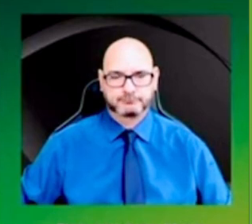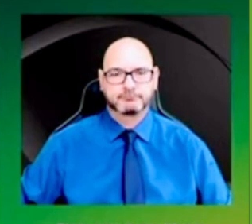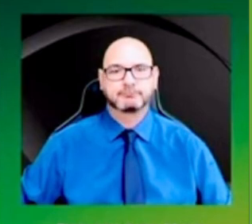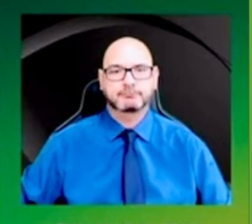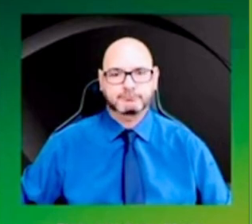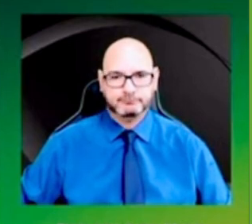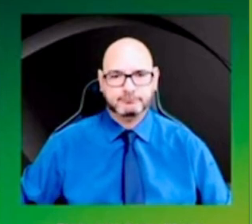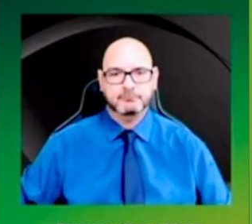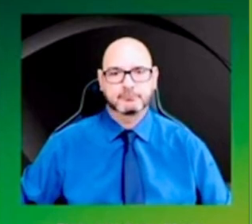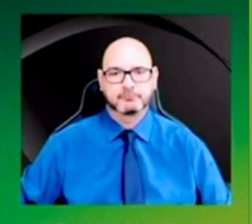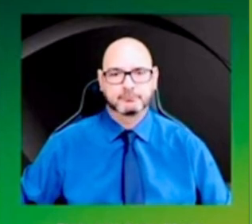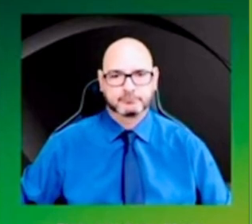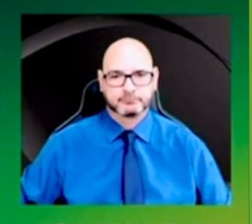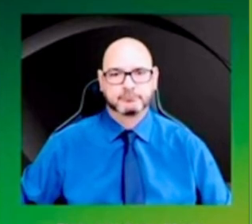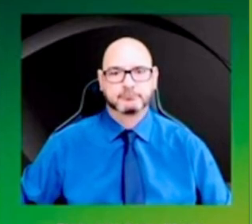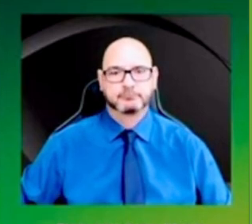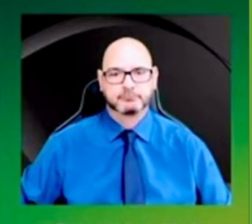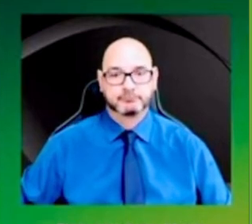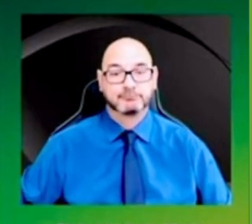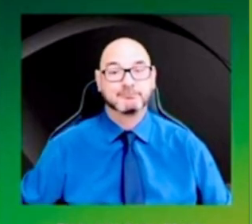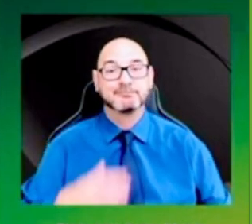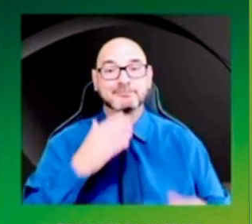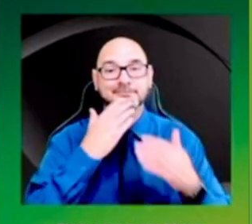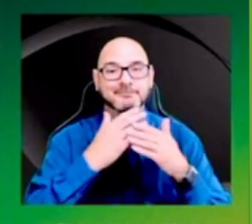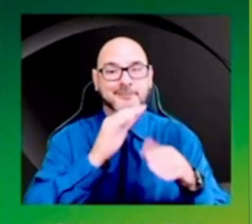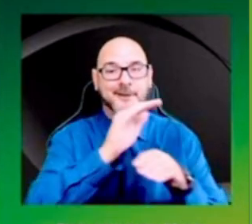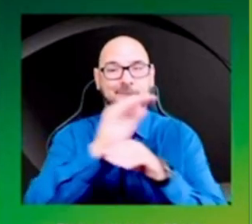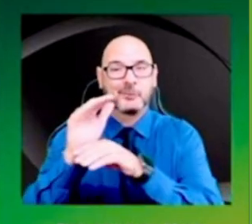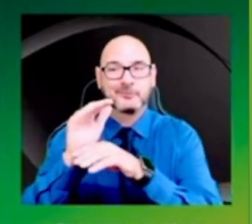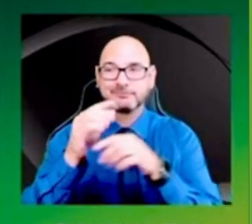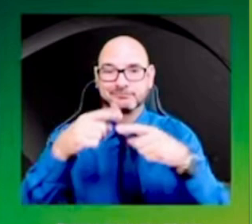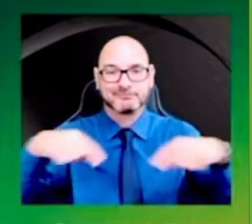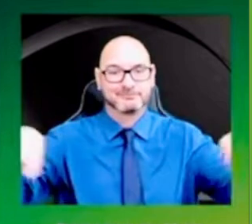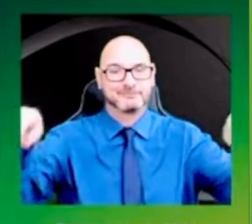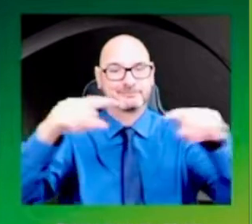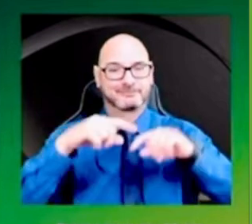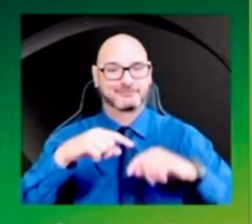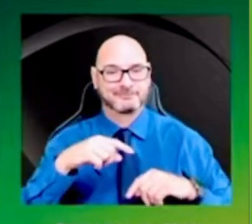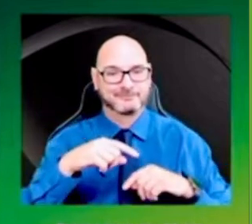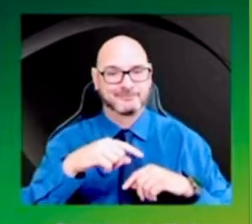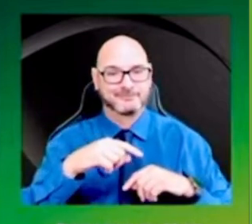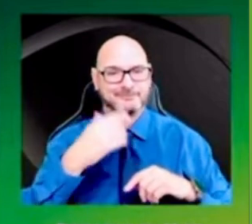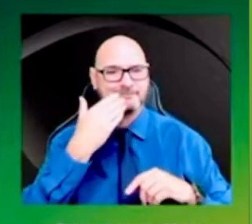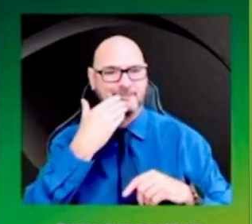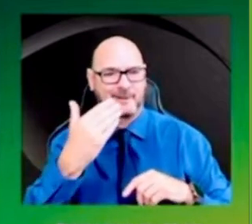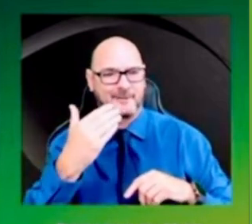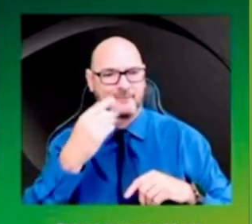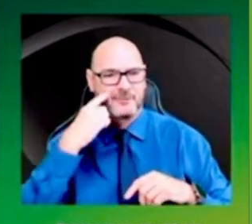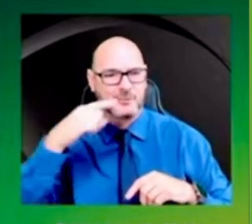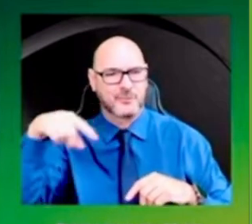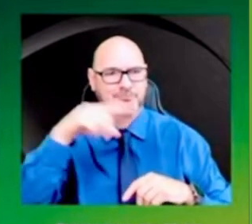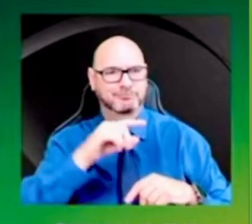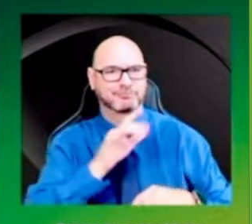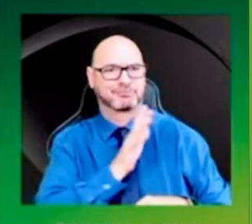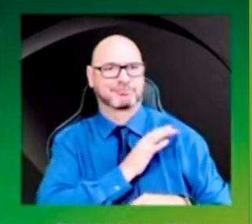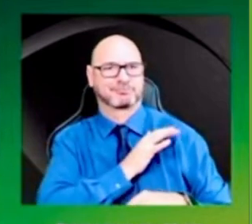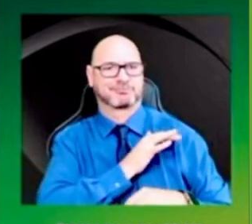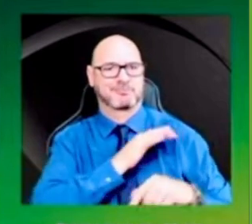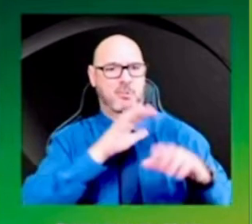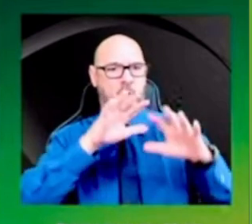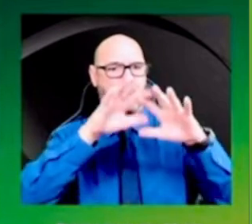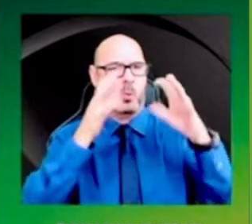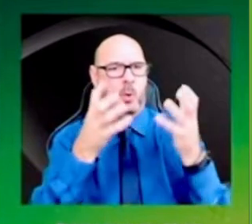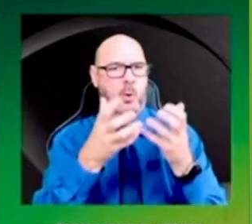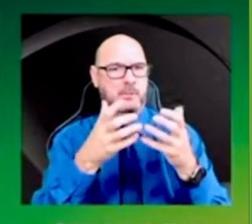Well, good afternoon, everyone. And again, thank you all, these extraordinary global leaders, for coming together around this table for a very